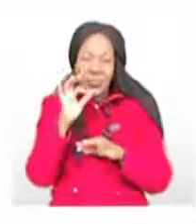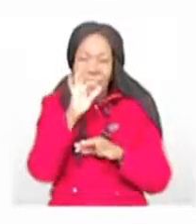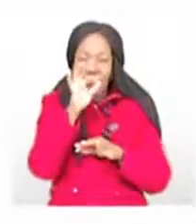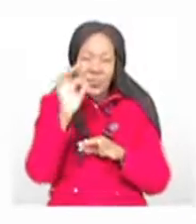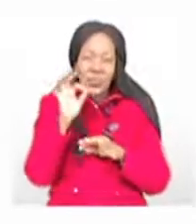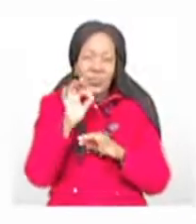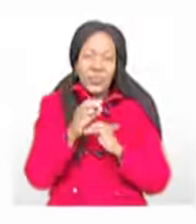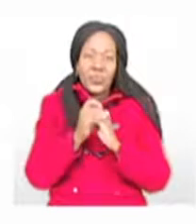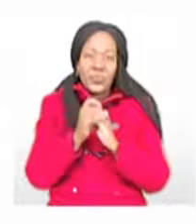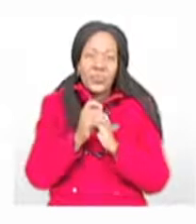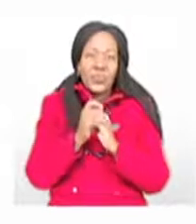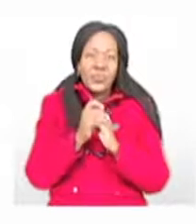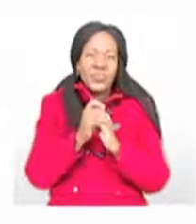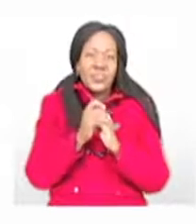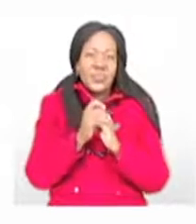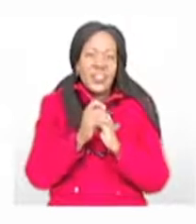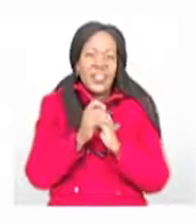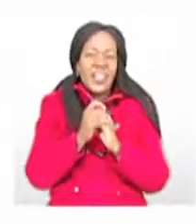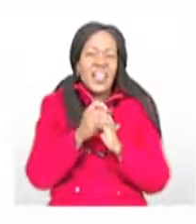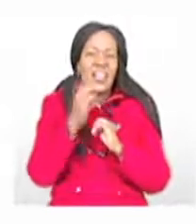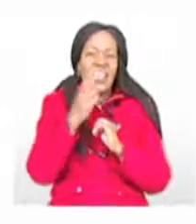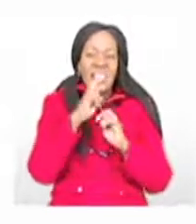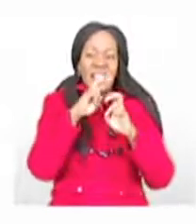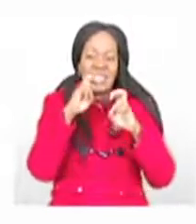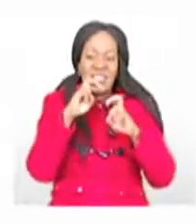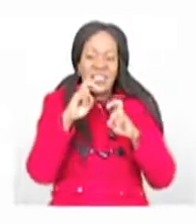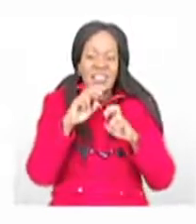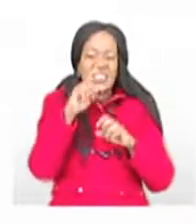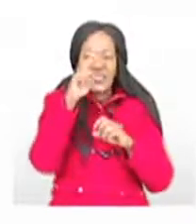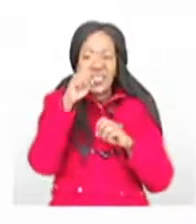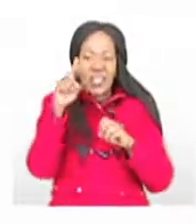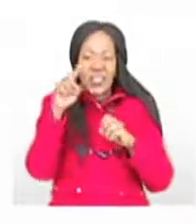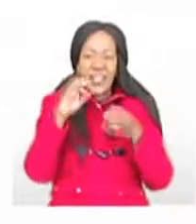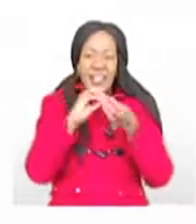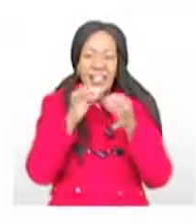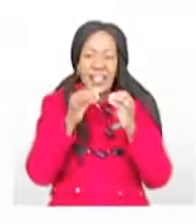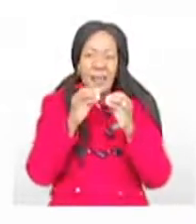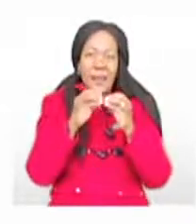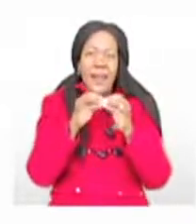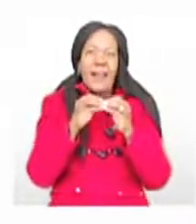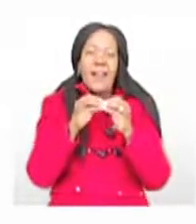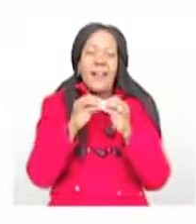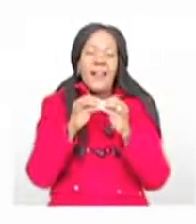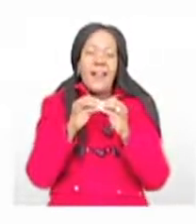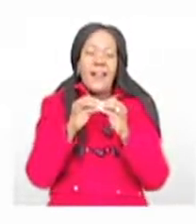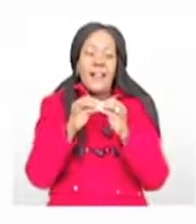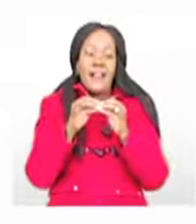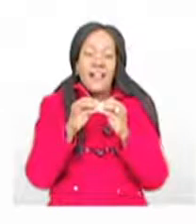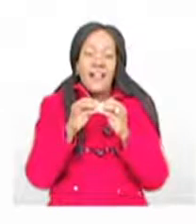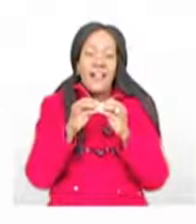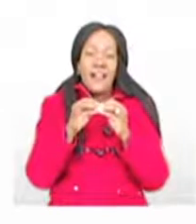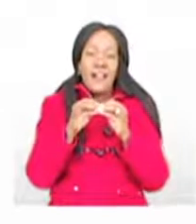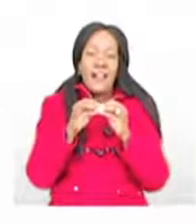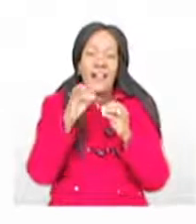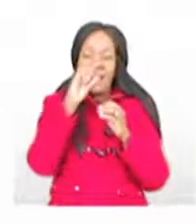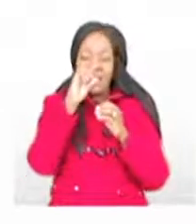and look for the correct number in the row next to